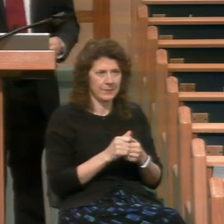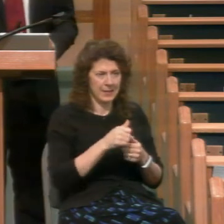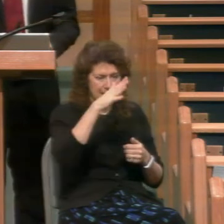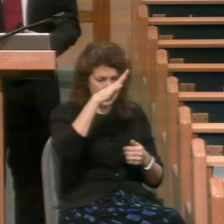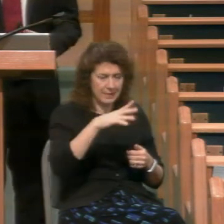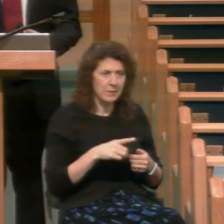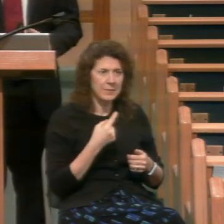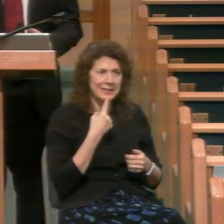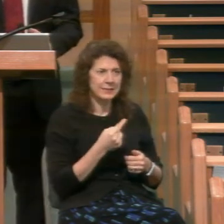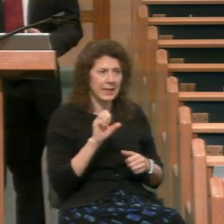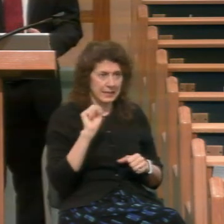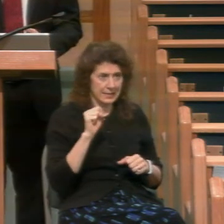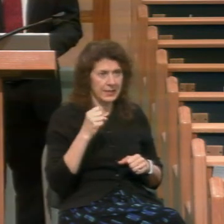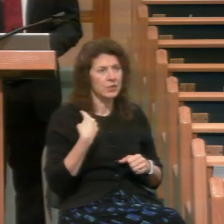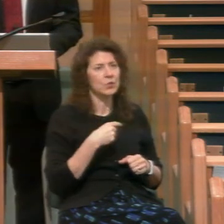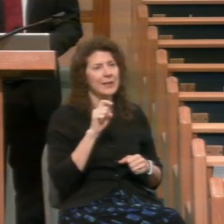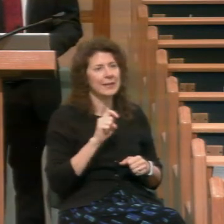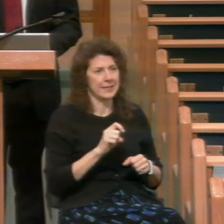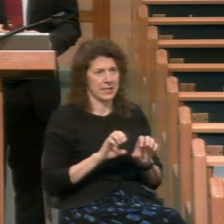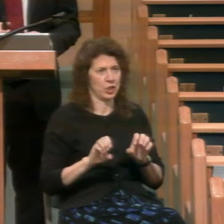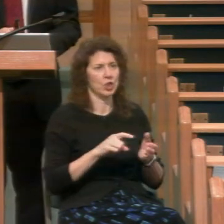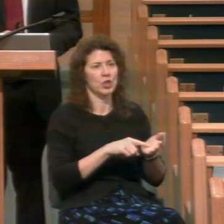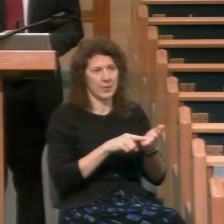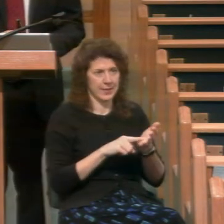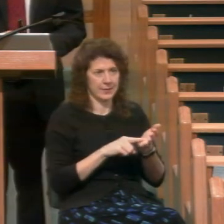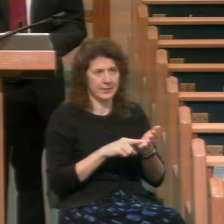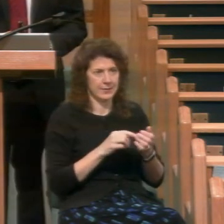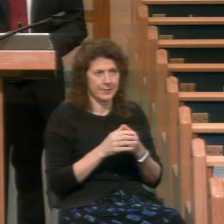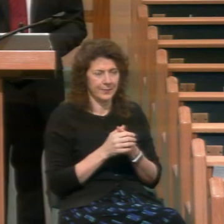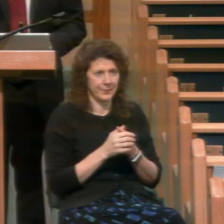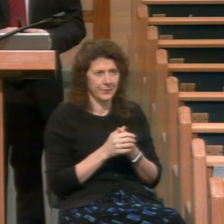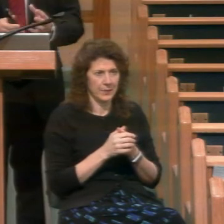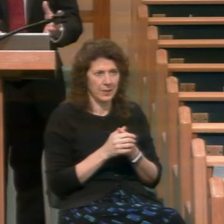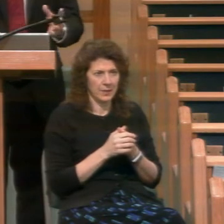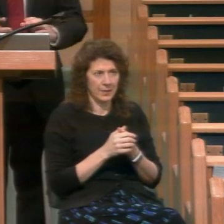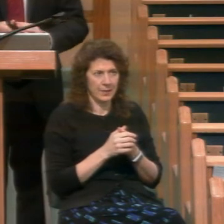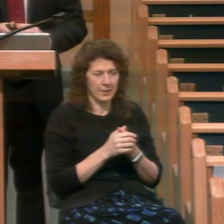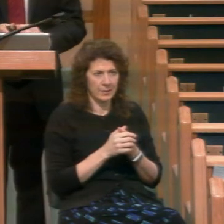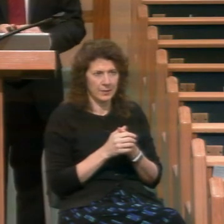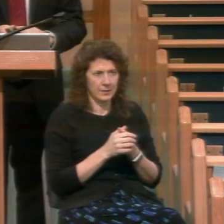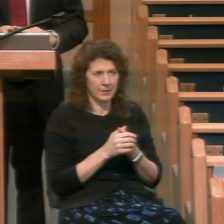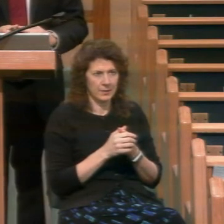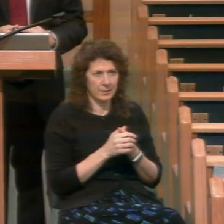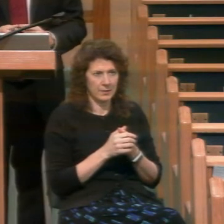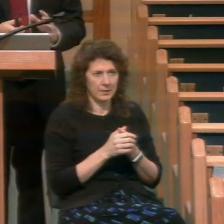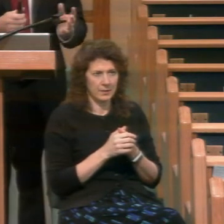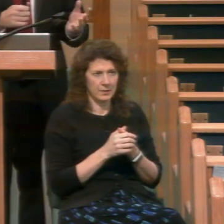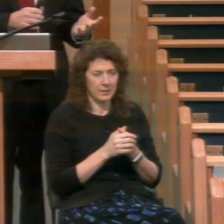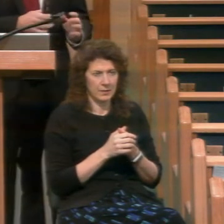We need to do this, right? We need to do this. And I actually saw this play out, not exactly like this. I wasn't there,